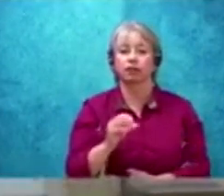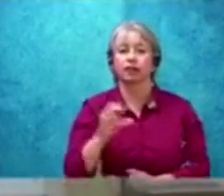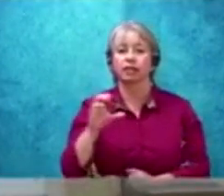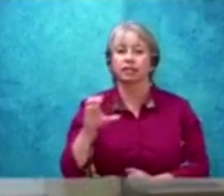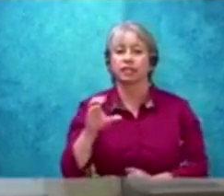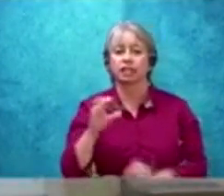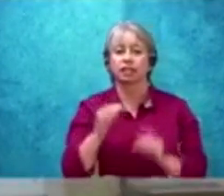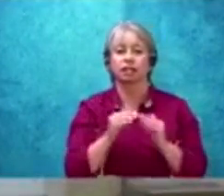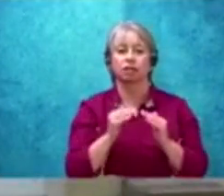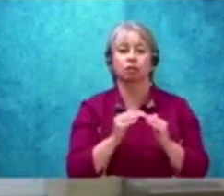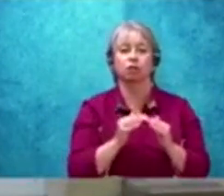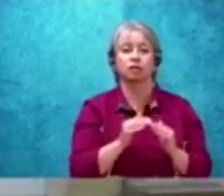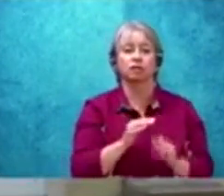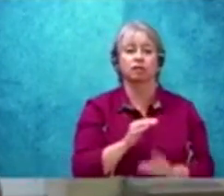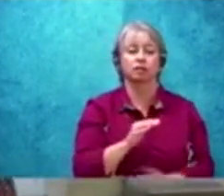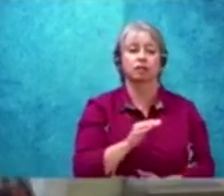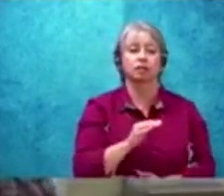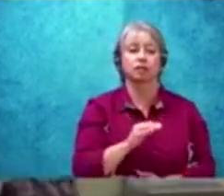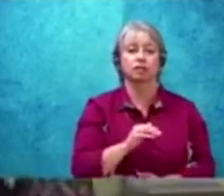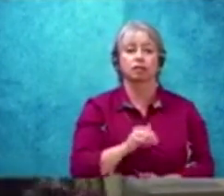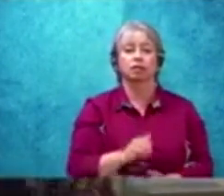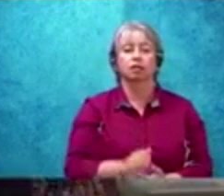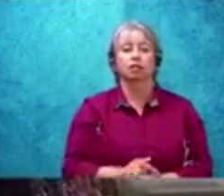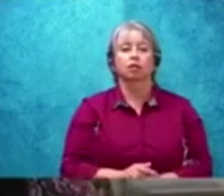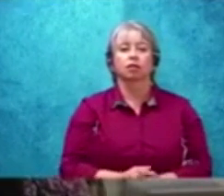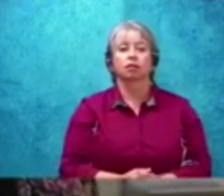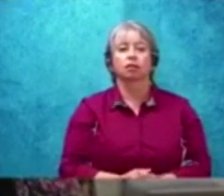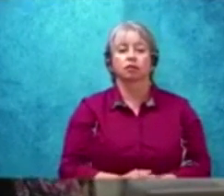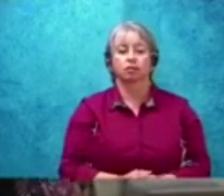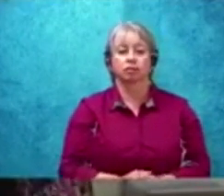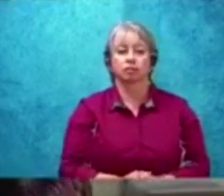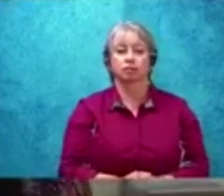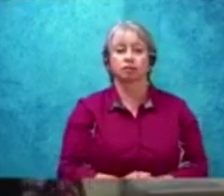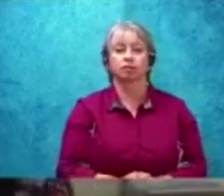52. So pulling up our calculator.